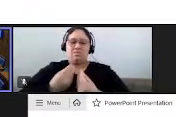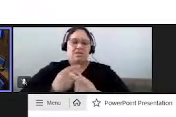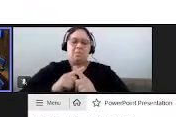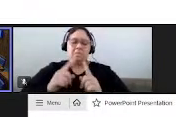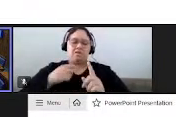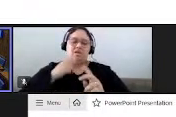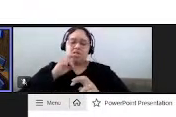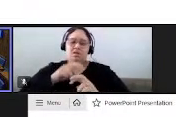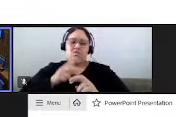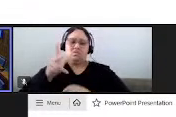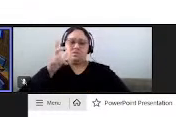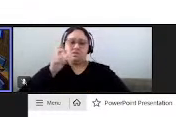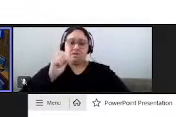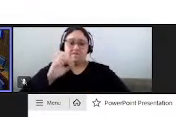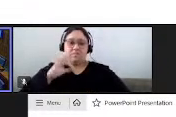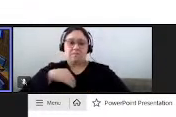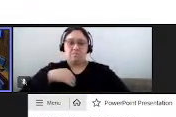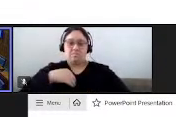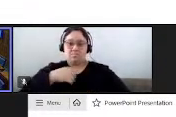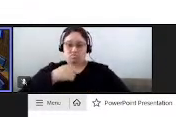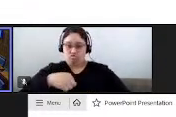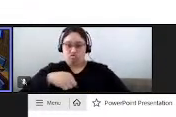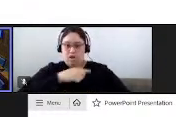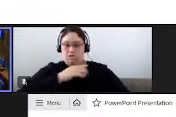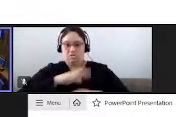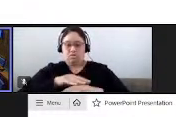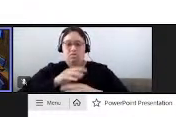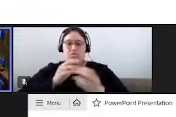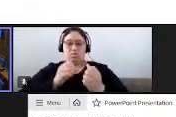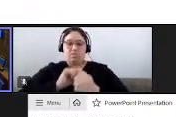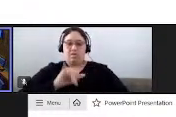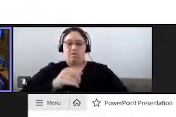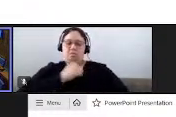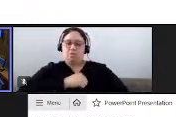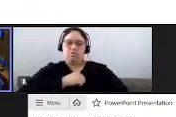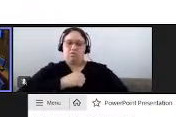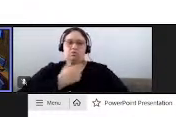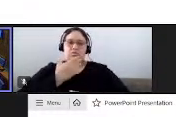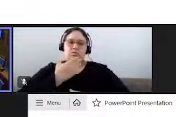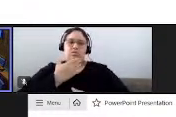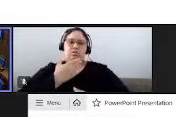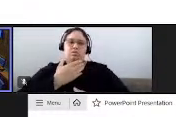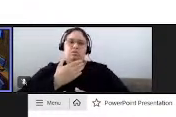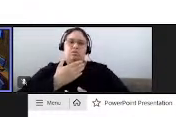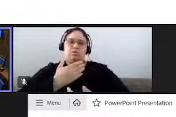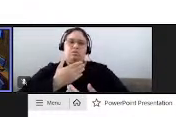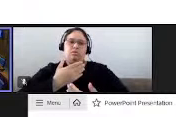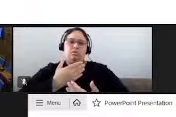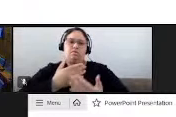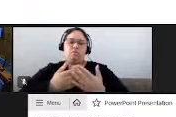to hear if I'm still on track with that. And my apologies from